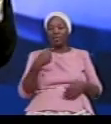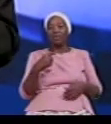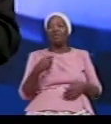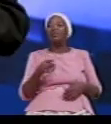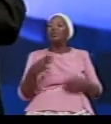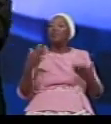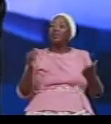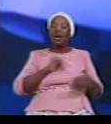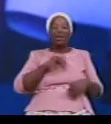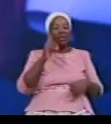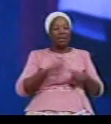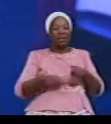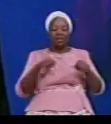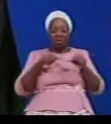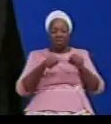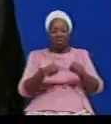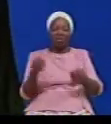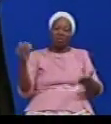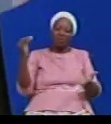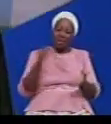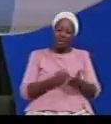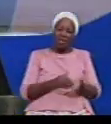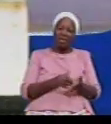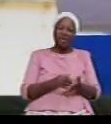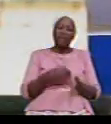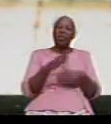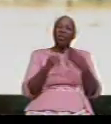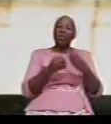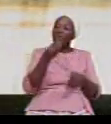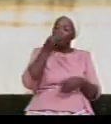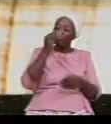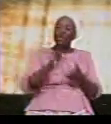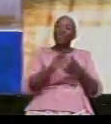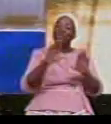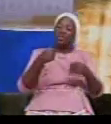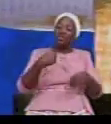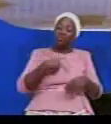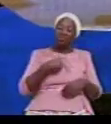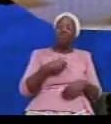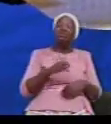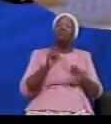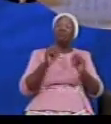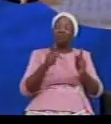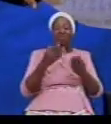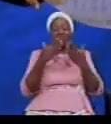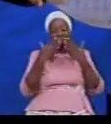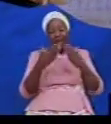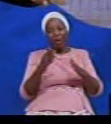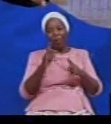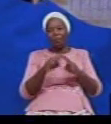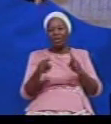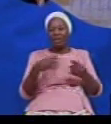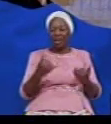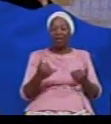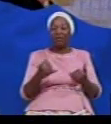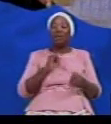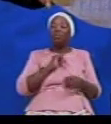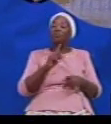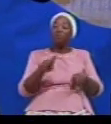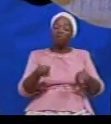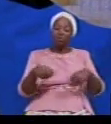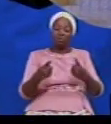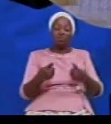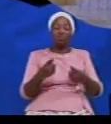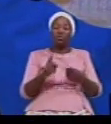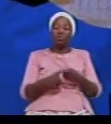can't bear enough, whatever food you are giving me. But then when dust returns to